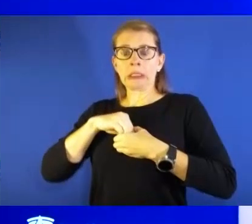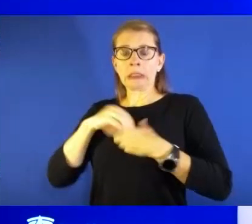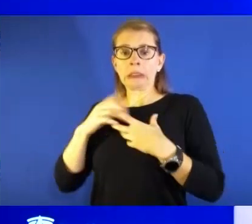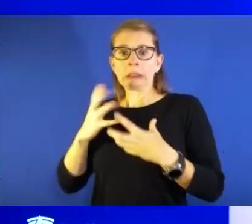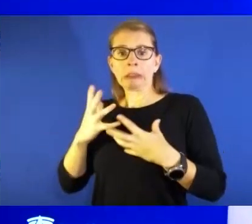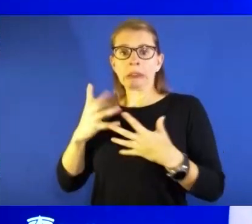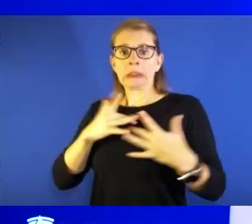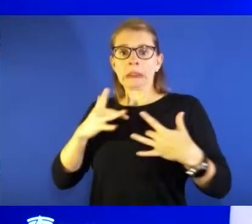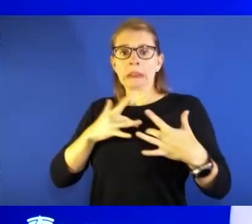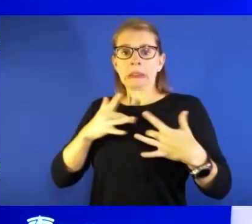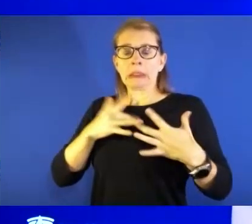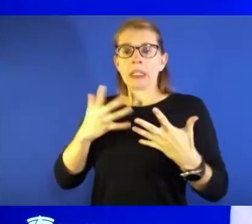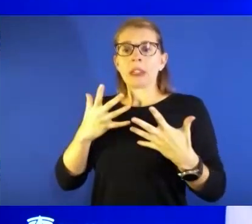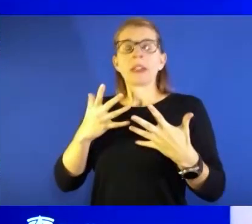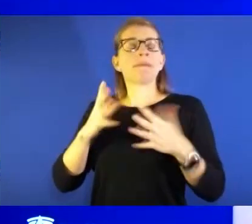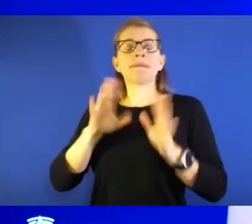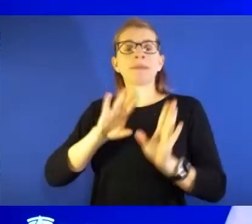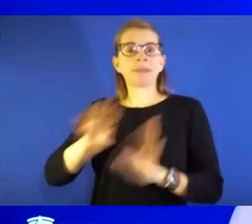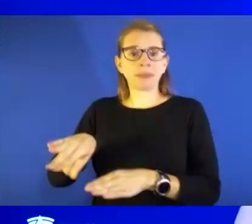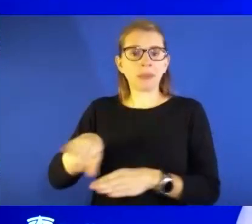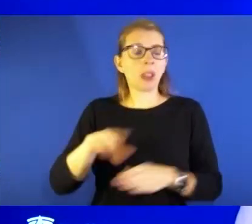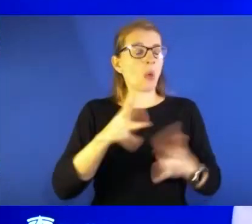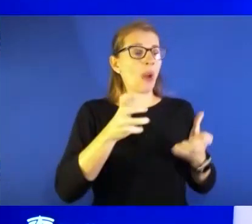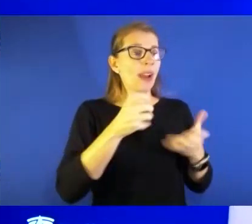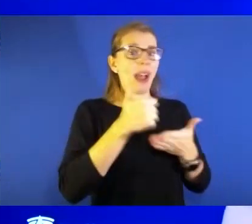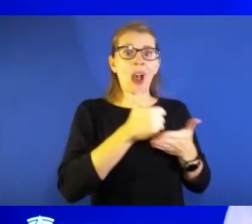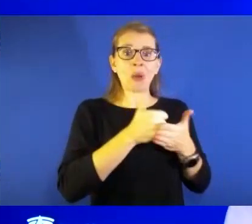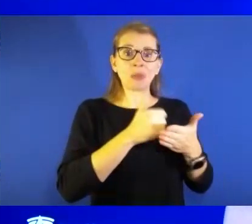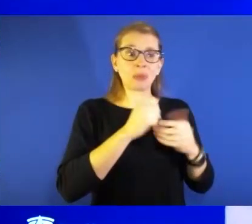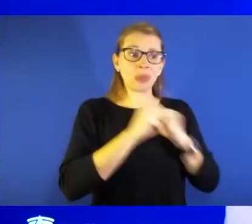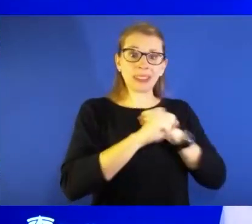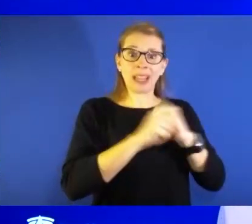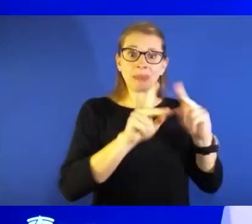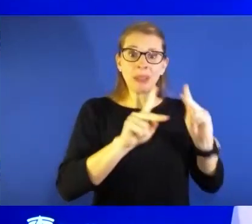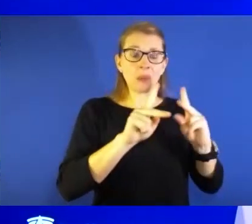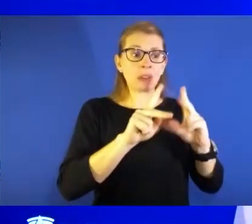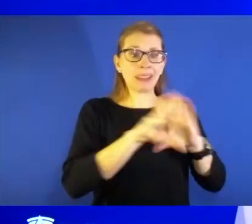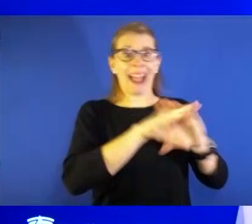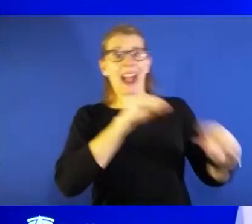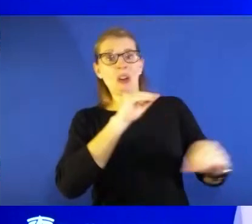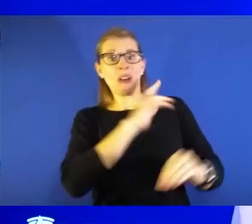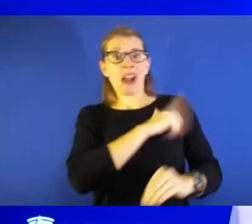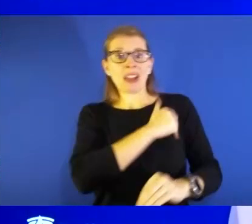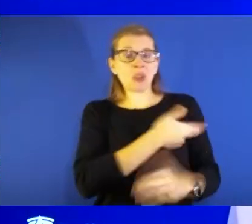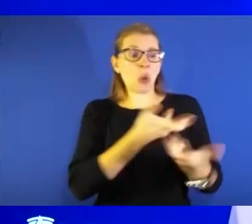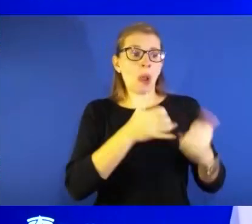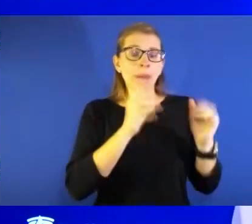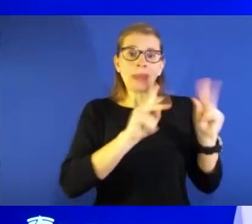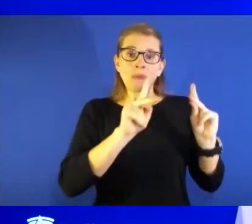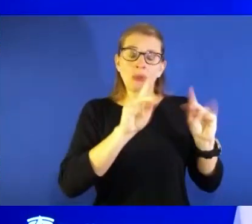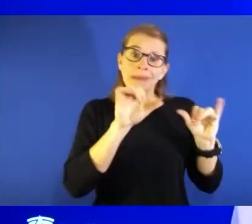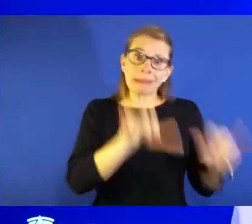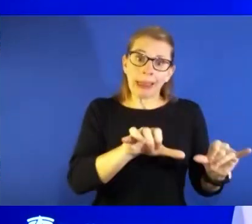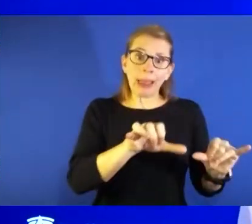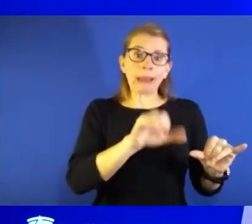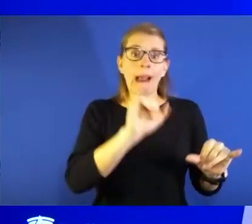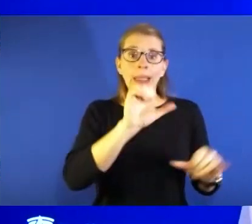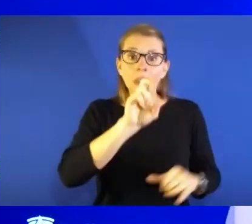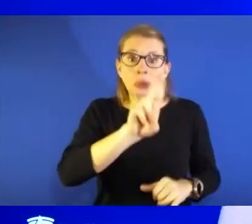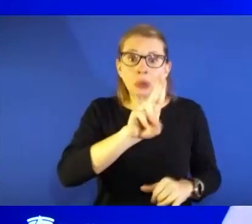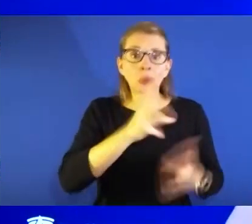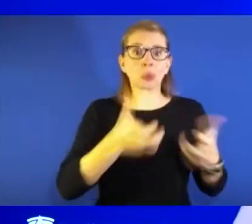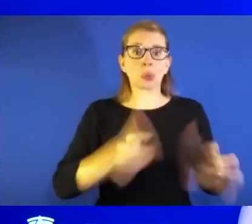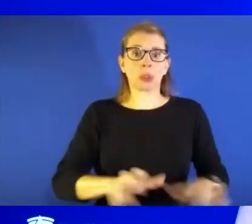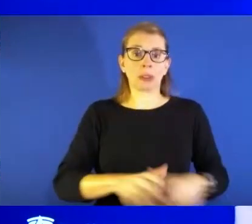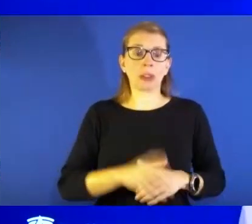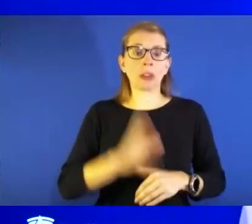energy to do it, to help protect people, keep people out of the hospital. That is our main goal. And so we know that by vaccination of children